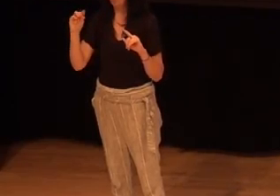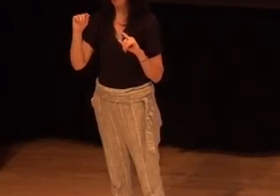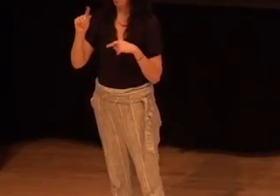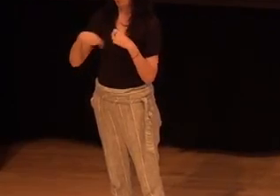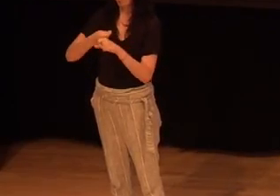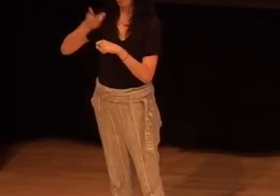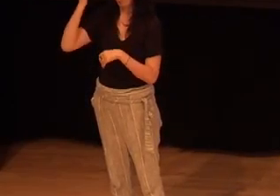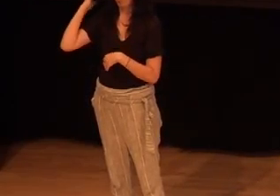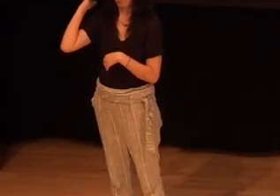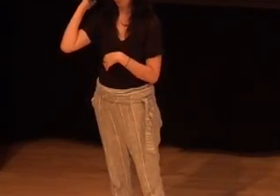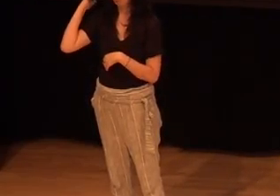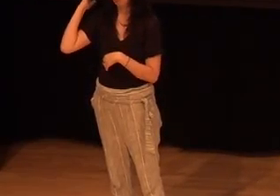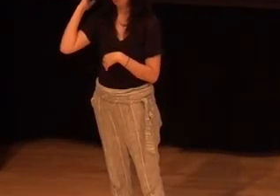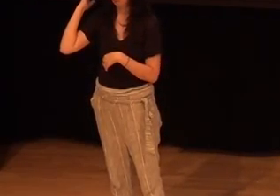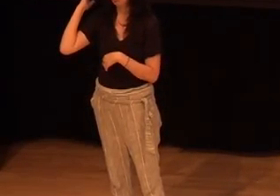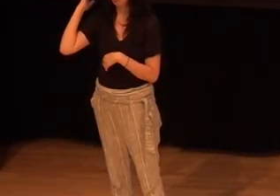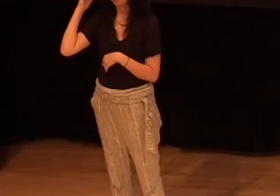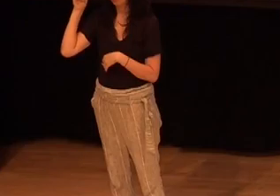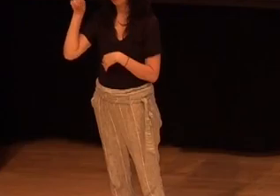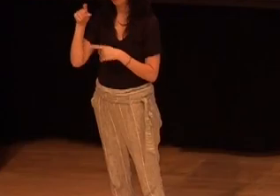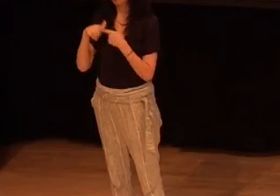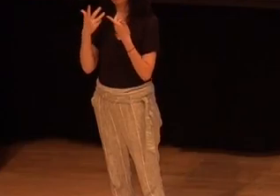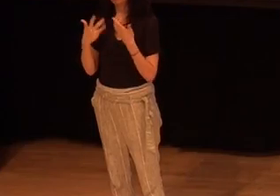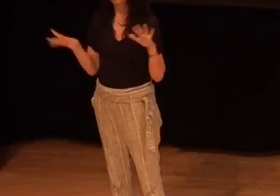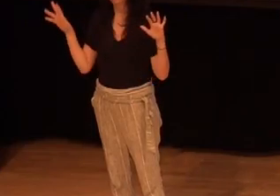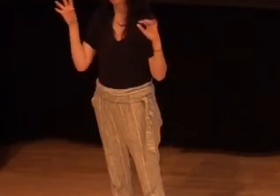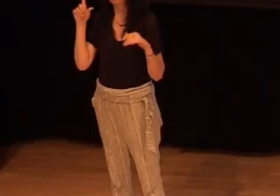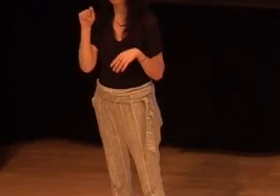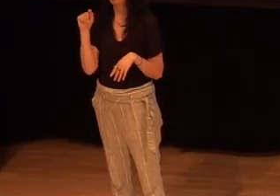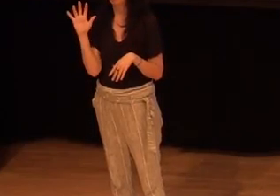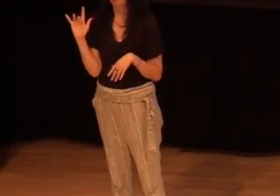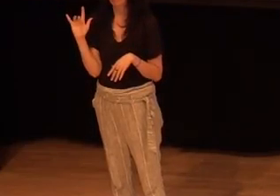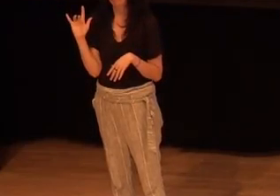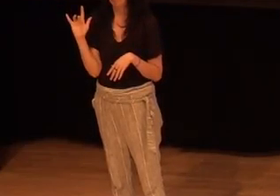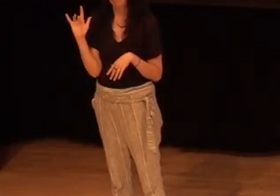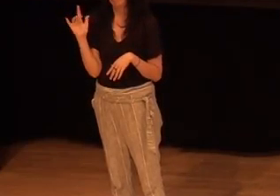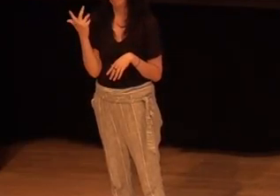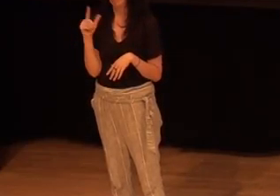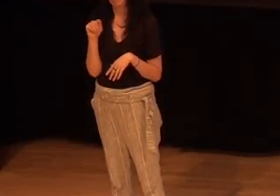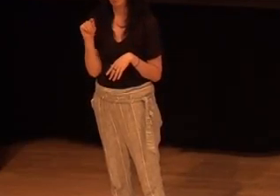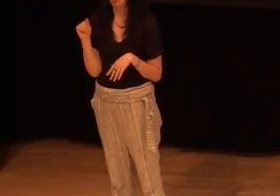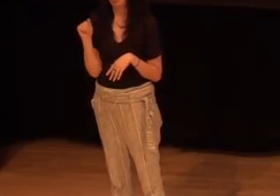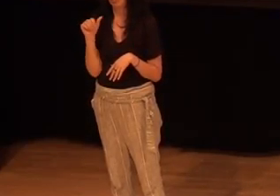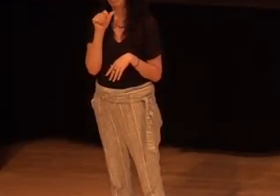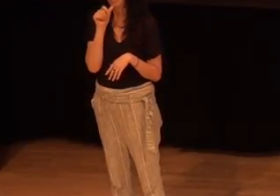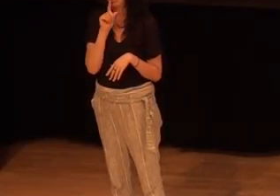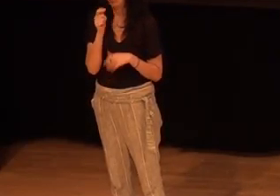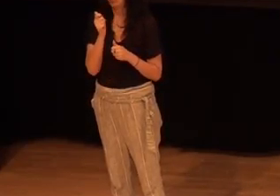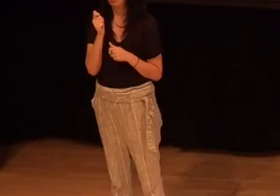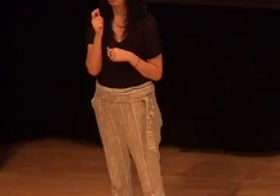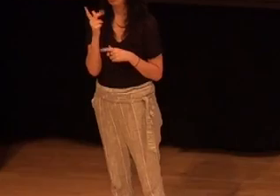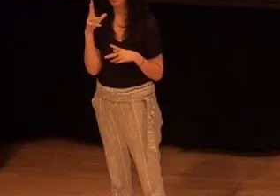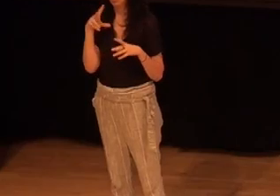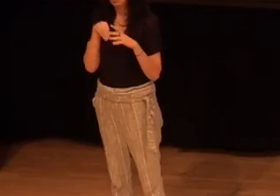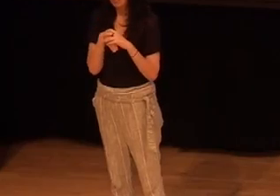ago that is supposed to be completed by 2025, if I'm not mistaken, maybe 2020, I'm not certain. And it